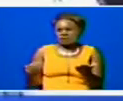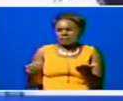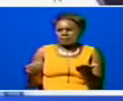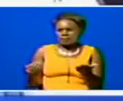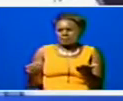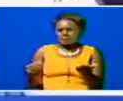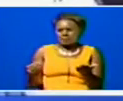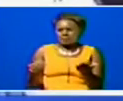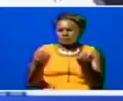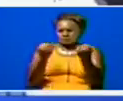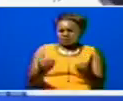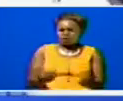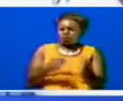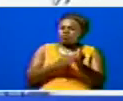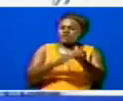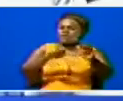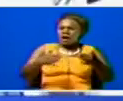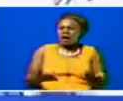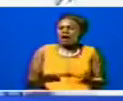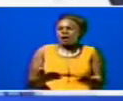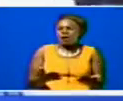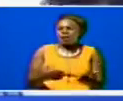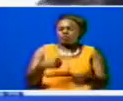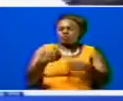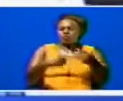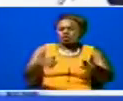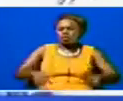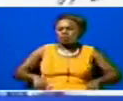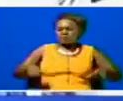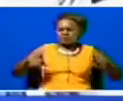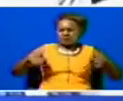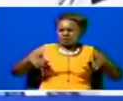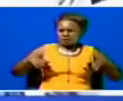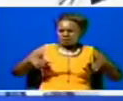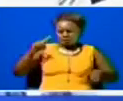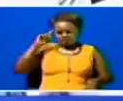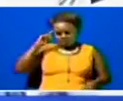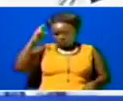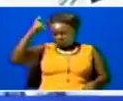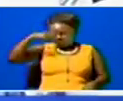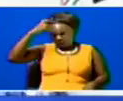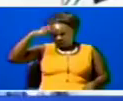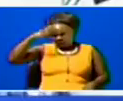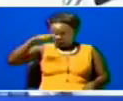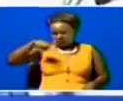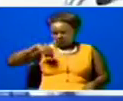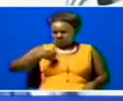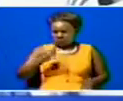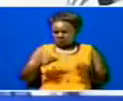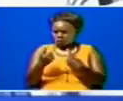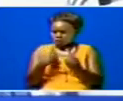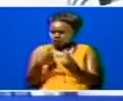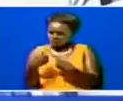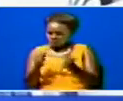society. And we need to give them direction on how they can be able to pursue their life. We thought it wise so that we can be able to talk to